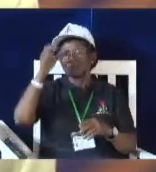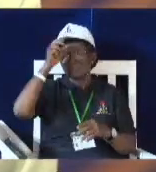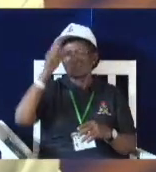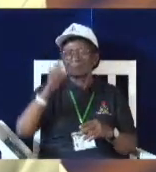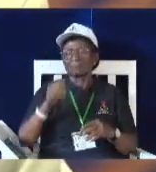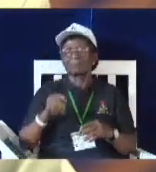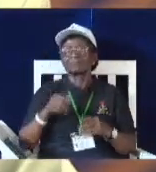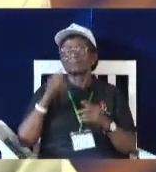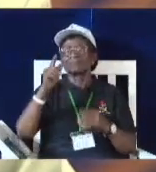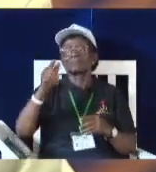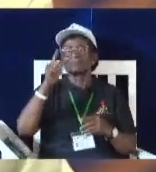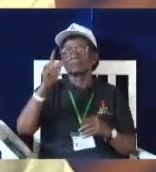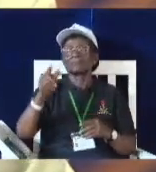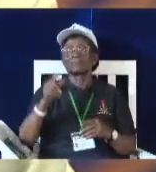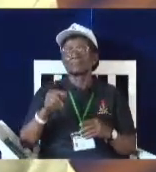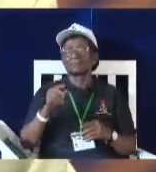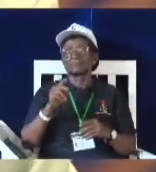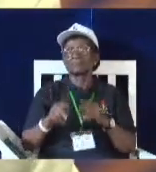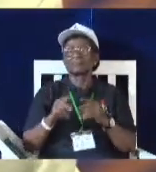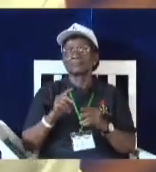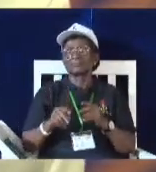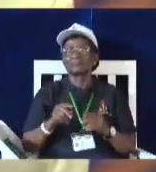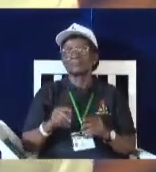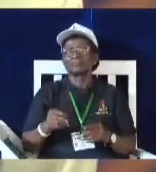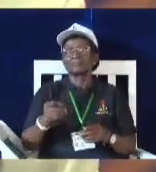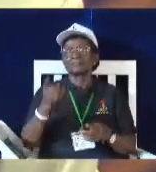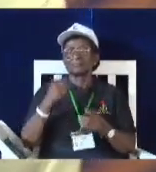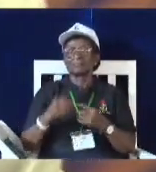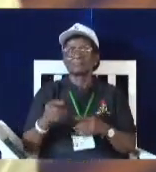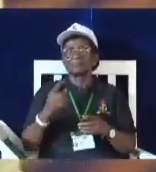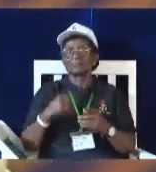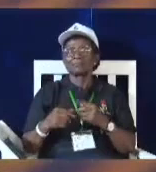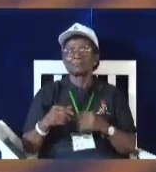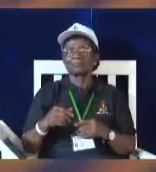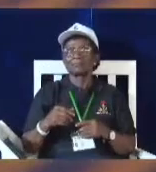So later on, the disciples came to the Lord and said, "Sir,